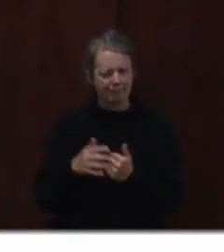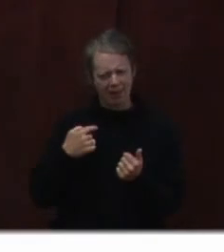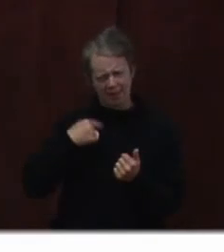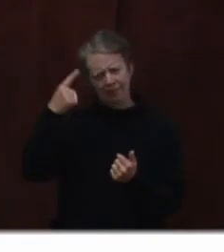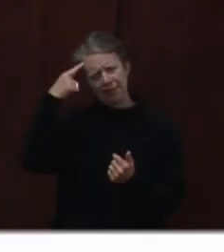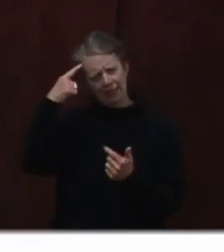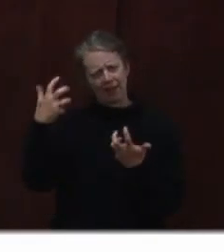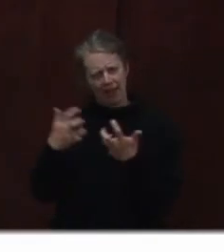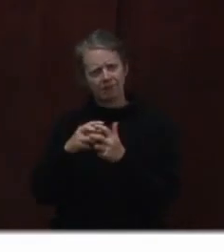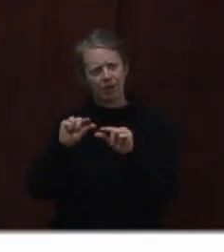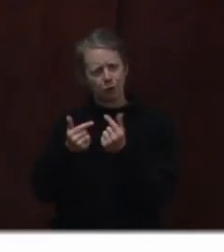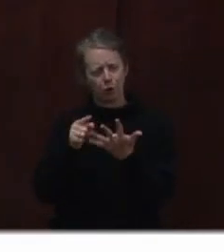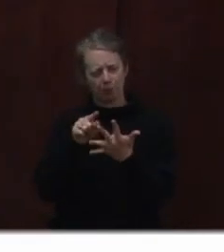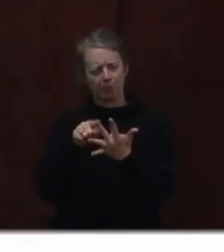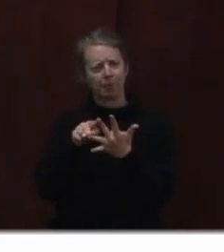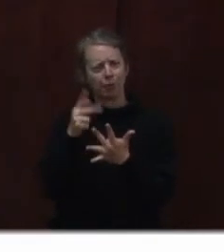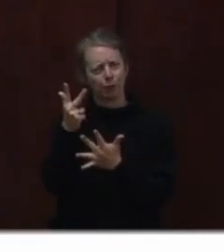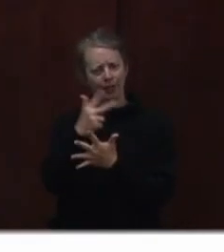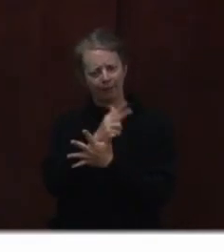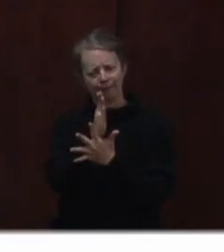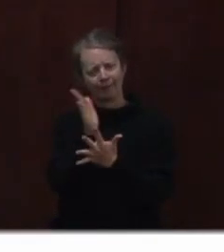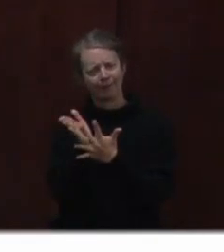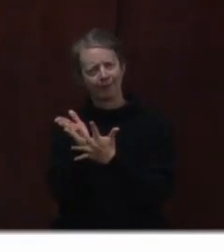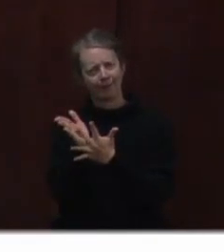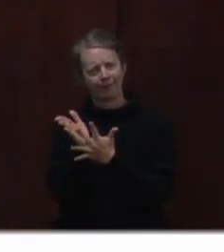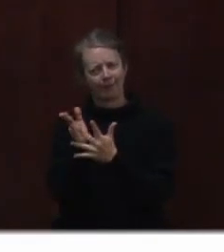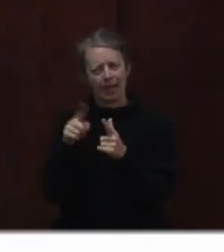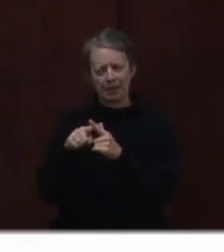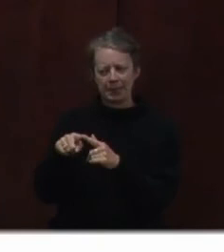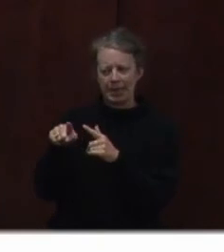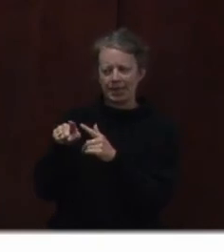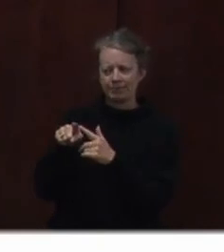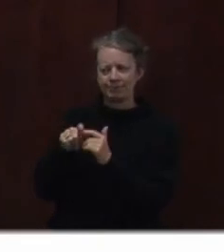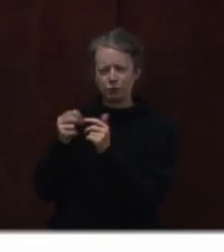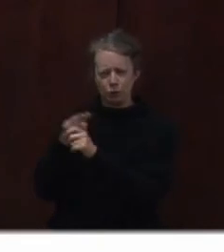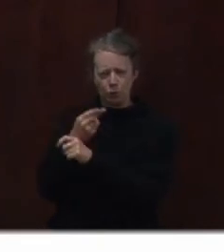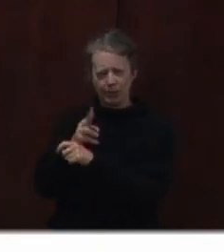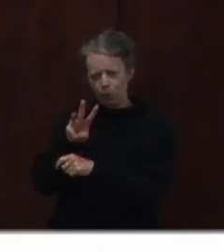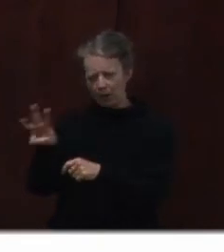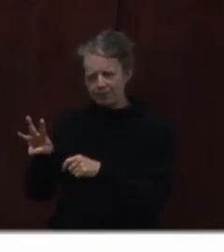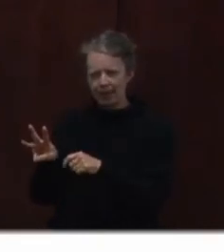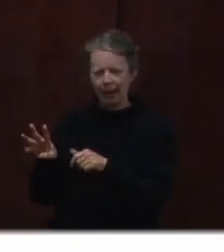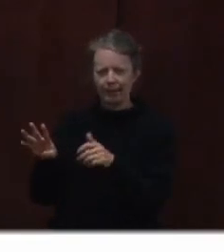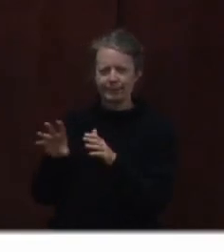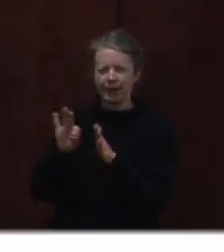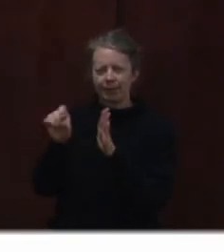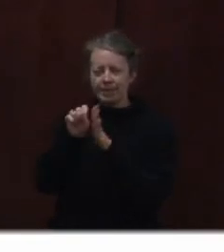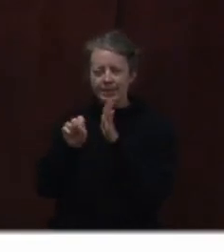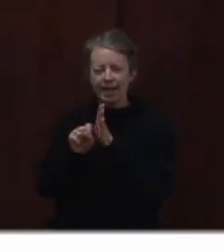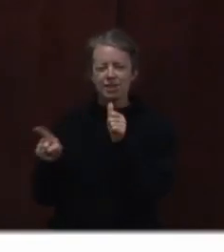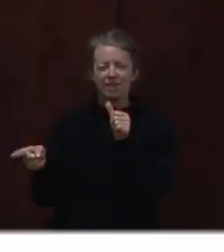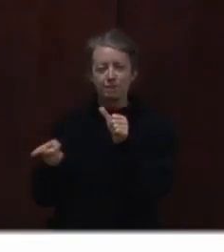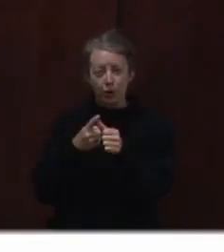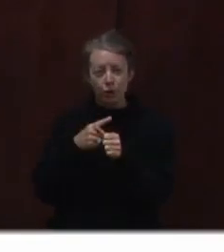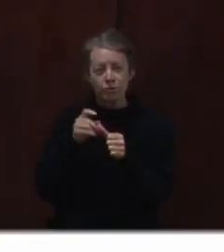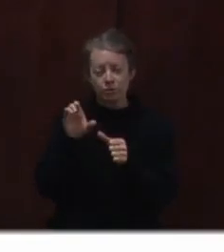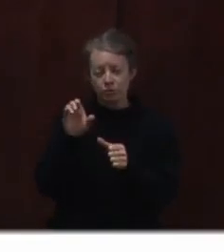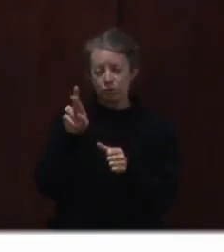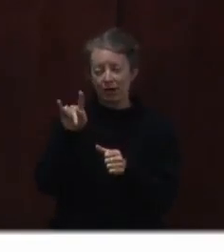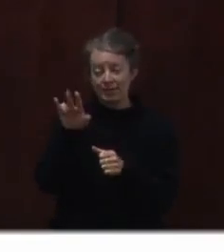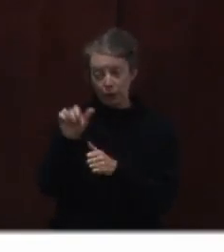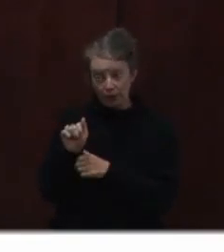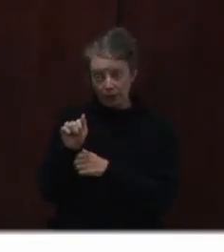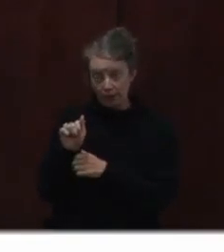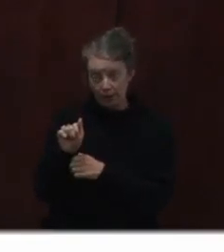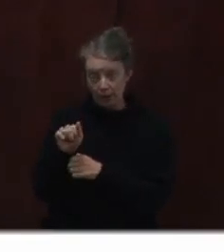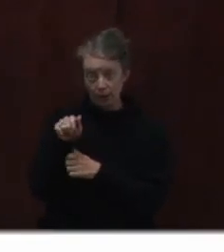you're an frontline essential worker, but based on the state's first criteria, which is, are you in person? Like the number 1 is, are